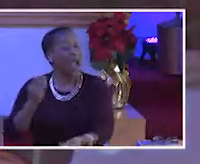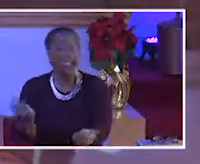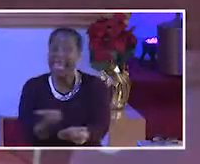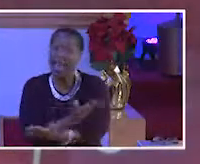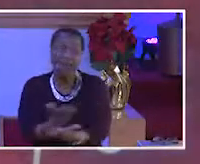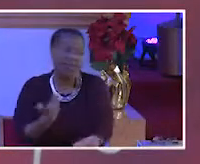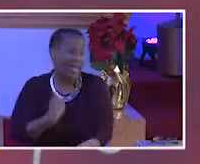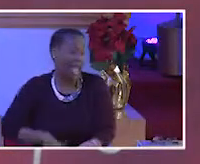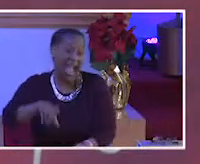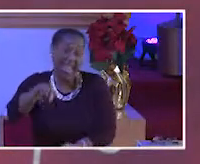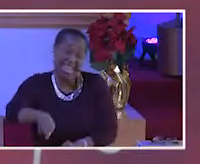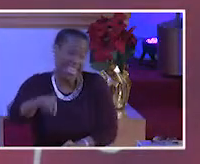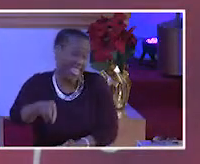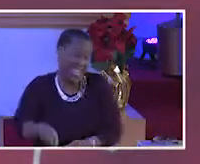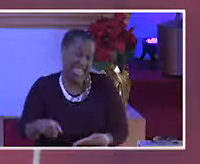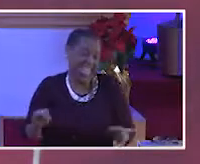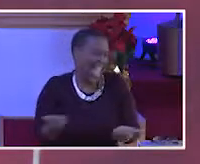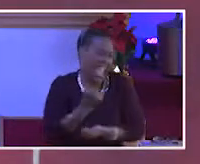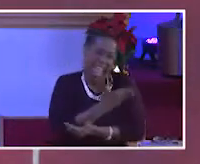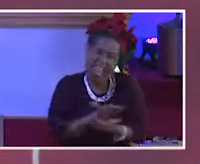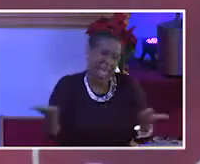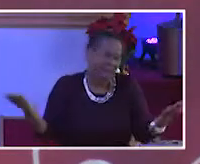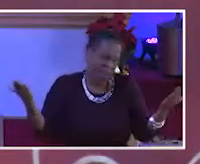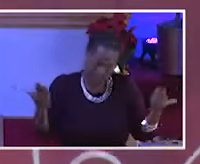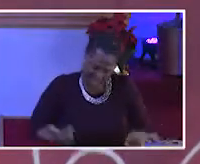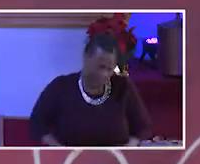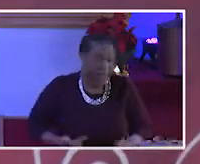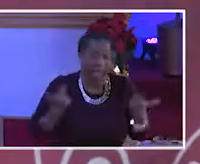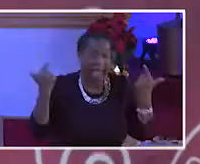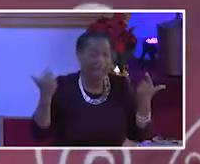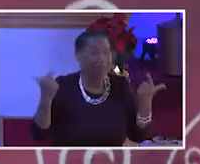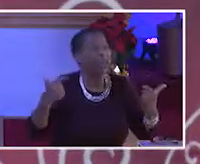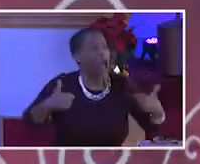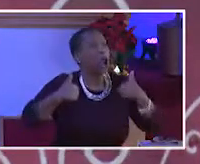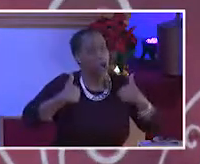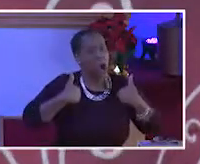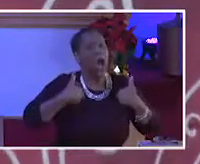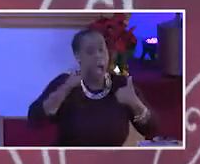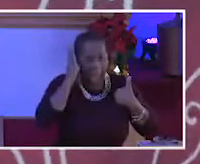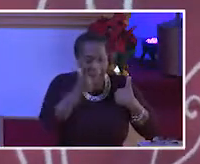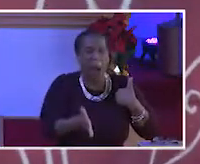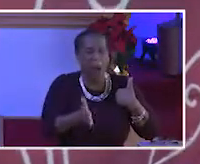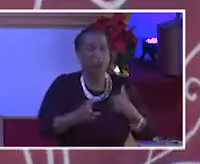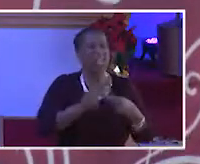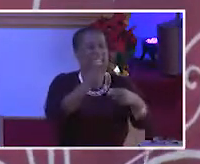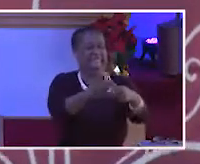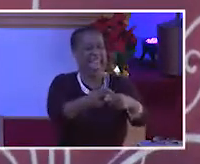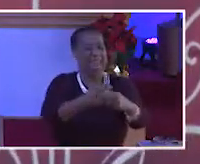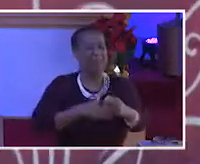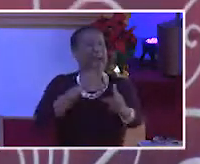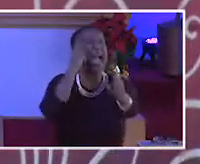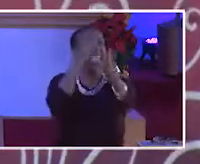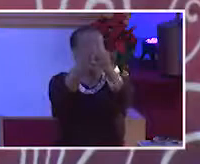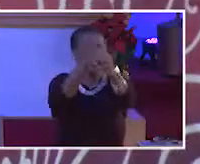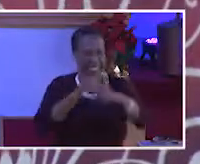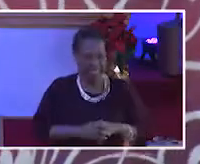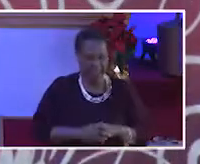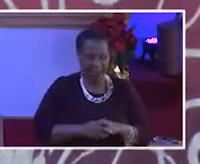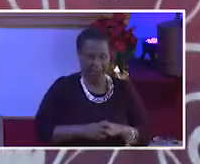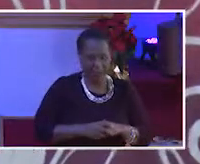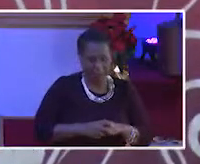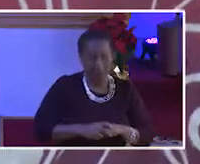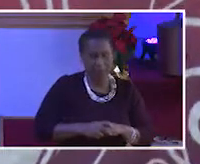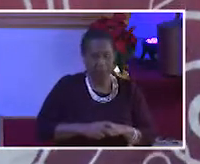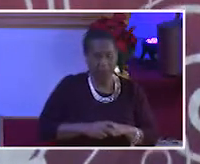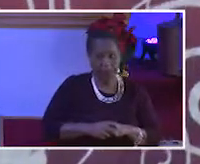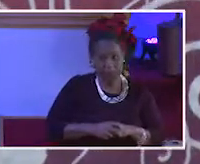that I need at every turn of my existence. No, I'm going to name my reality.